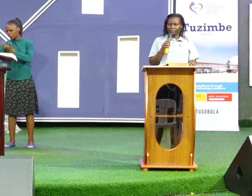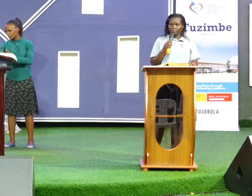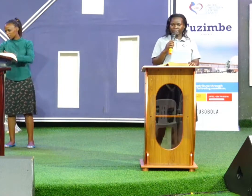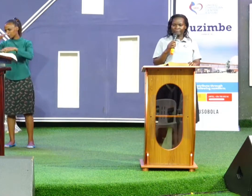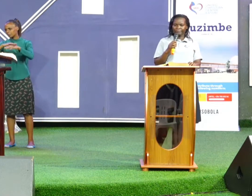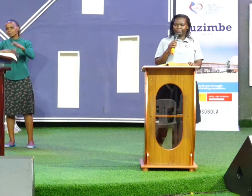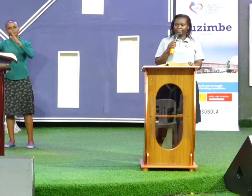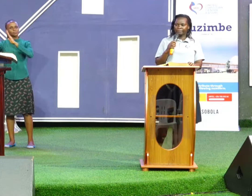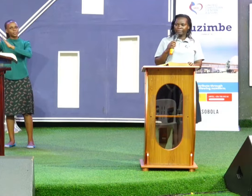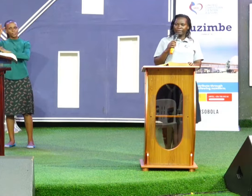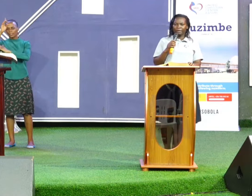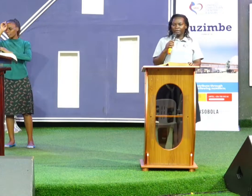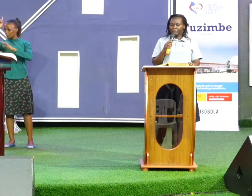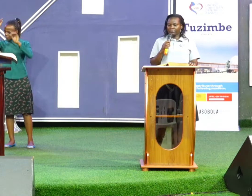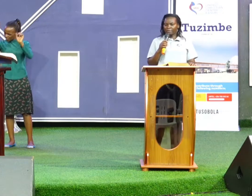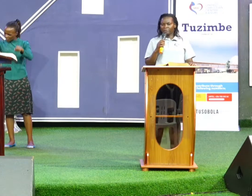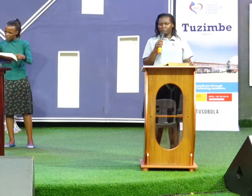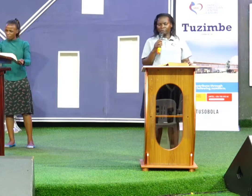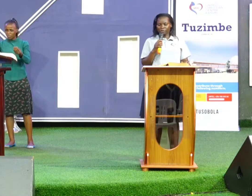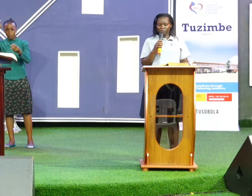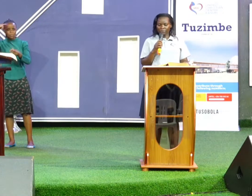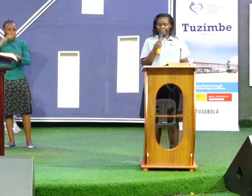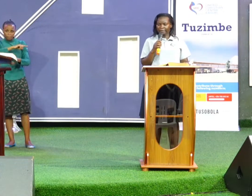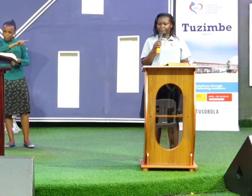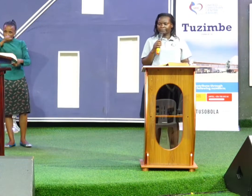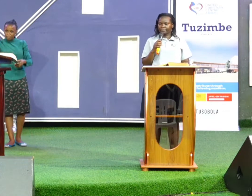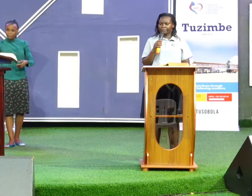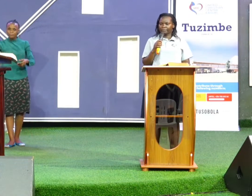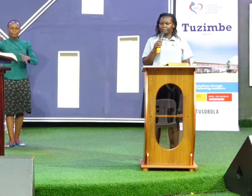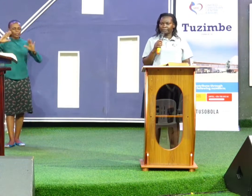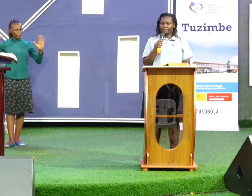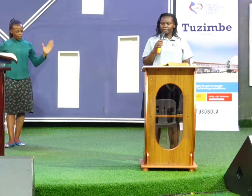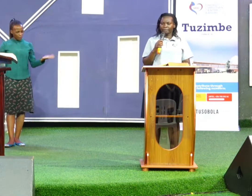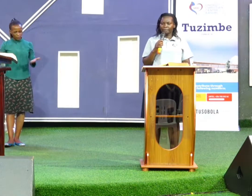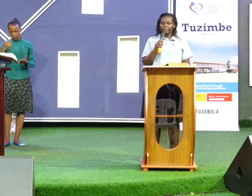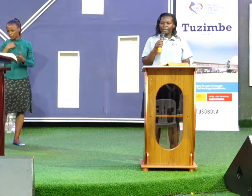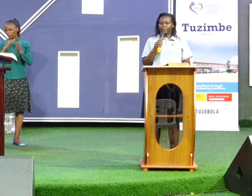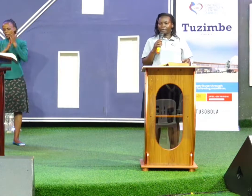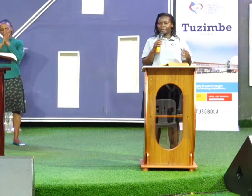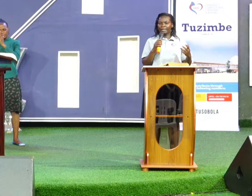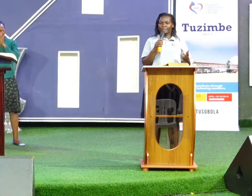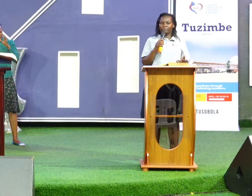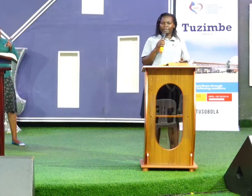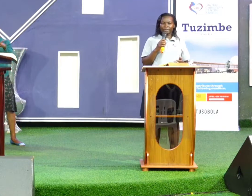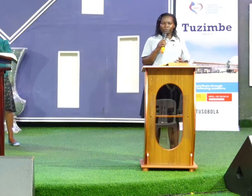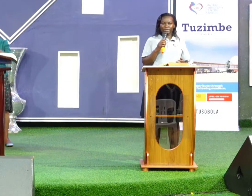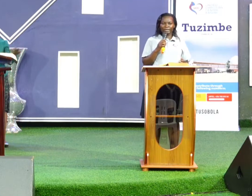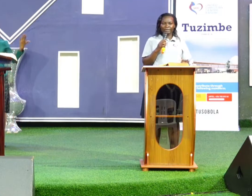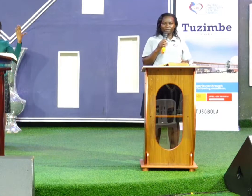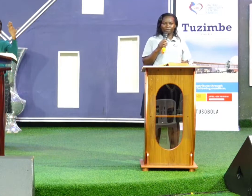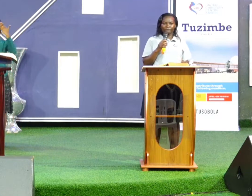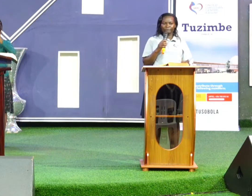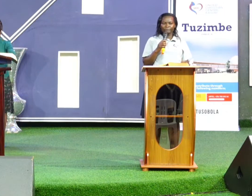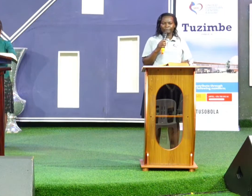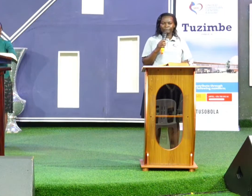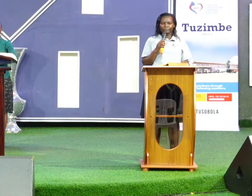eky'okulindirira Katonda, God can do that for you. Katonda asobola okukikolera. How I desire that tonight, era kwe kuyayana kwange ekiro kya leero,